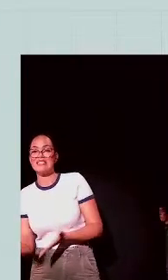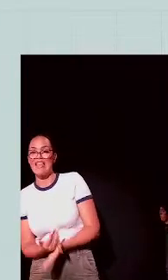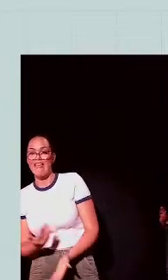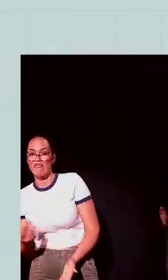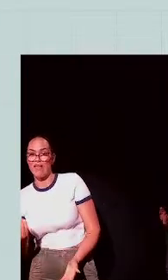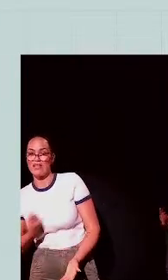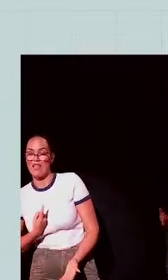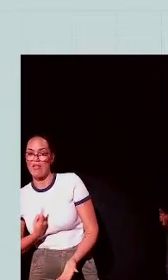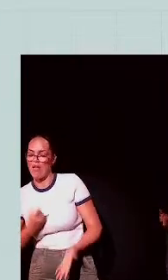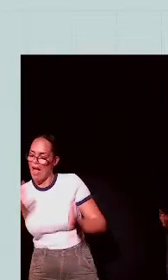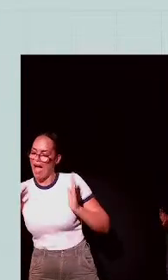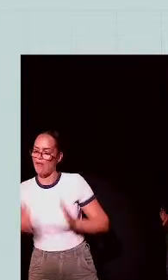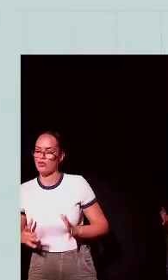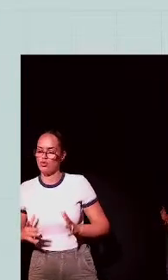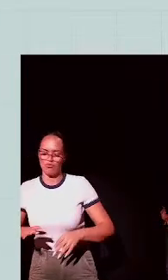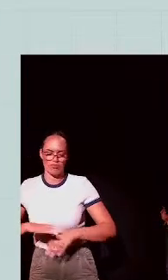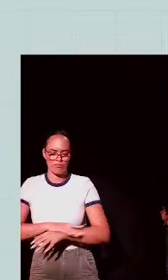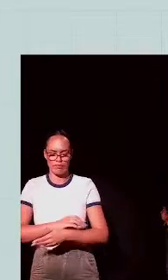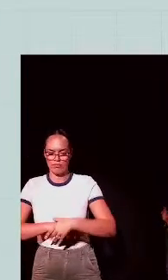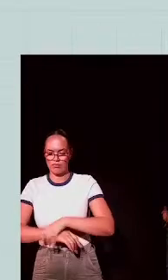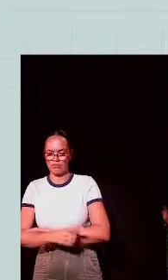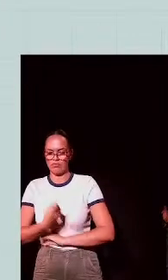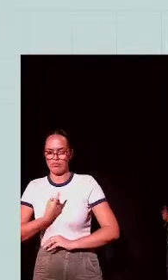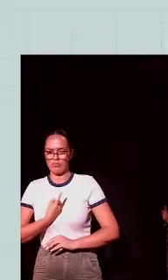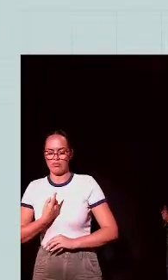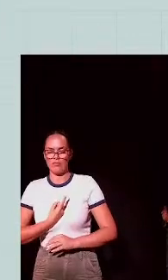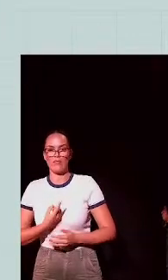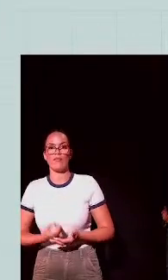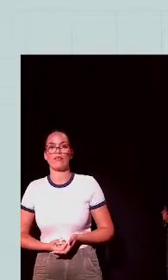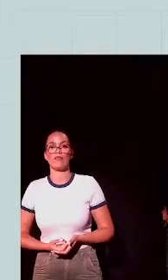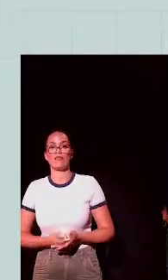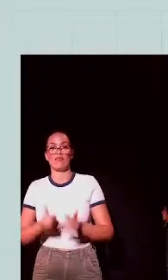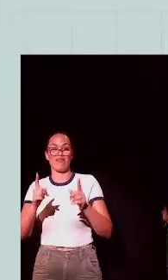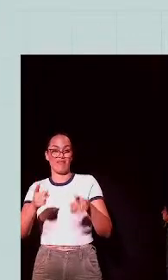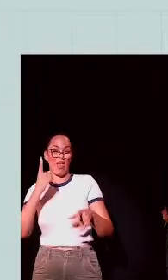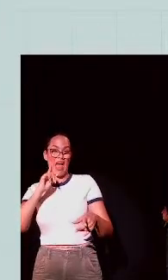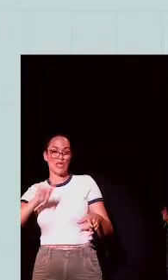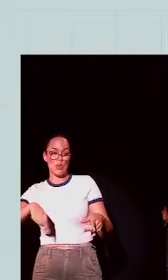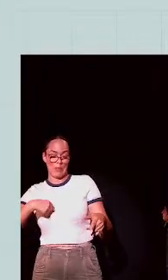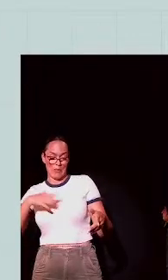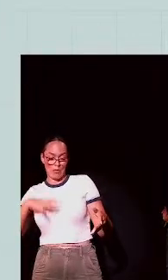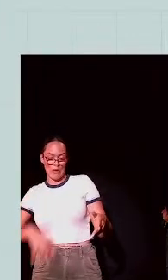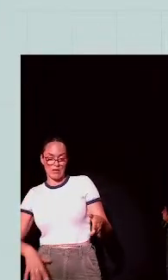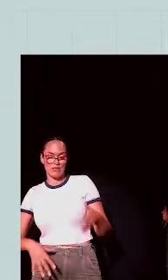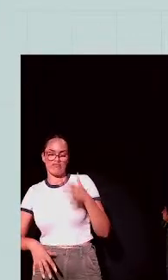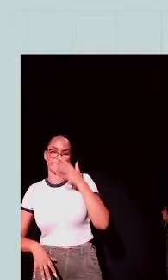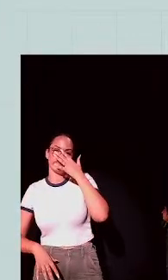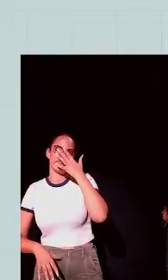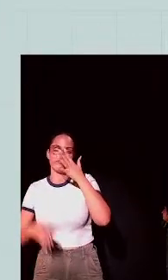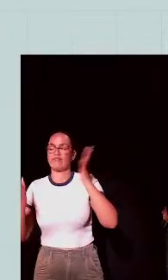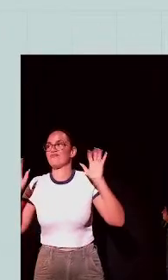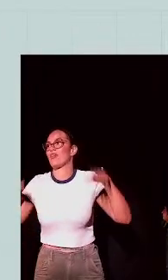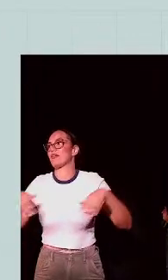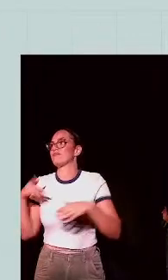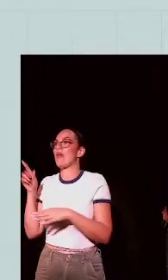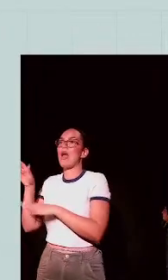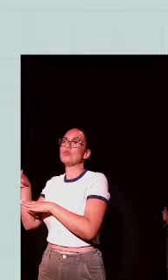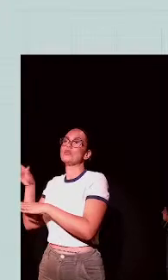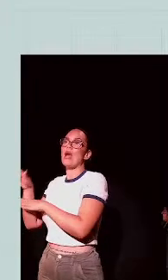do it ourselves. Ignore me if you want to. I'm just an outsider